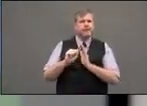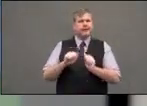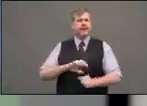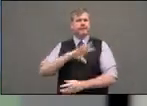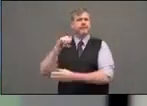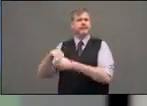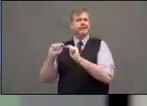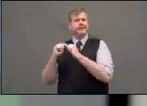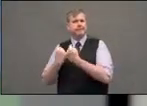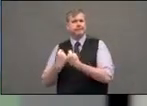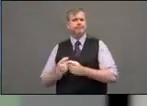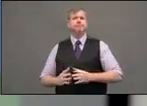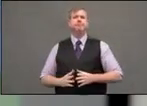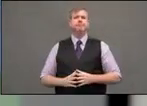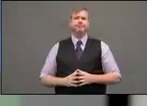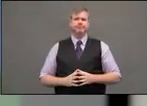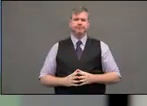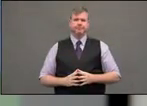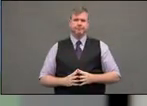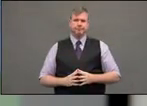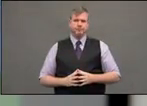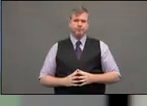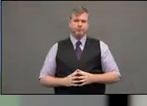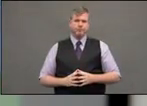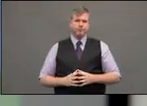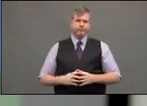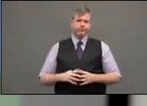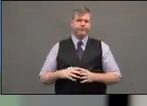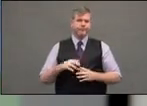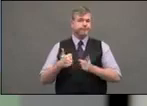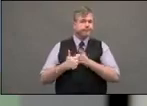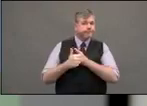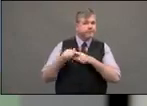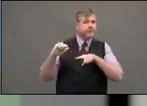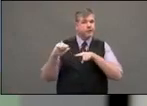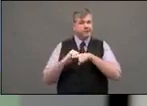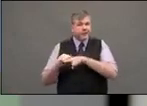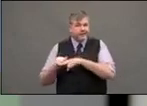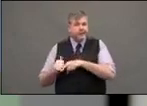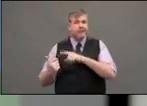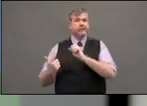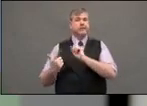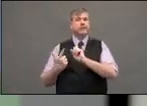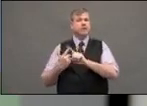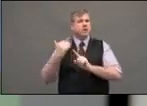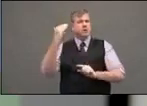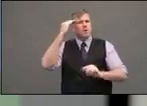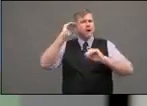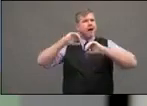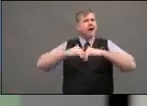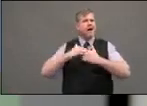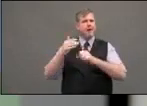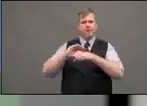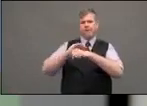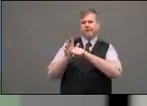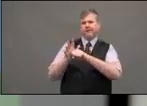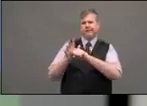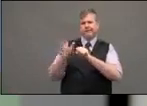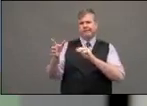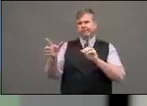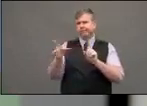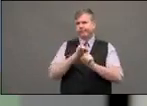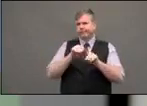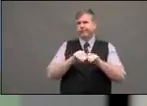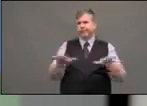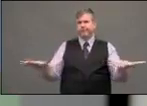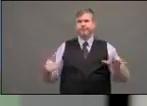there's training on elements of the disease, what you need to know about how it's spread and when someone becomes contagious, when it's safe to